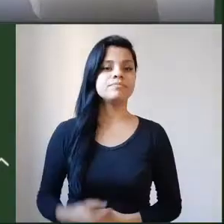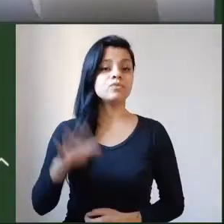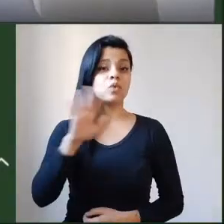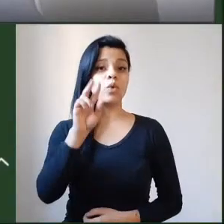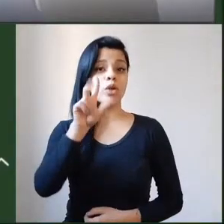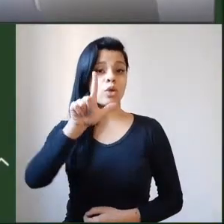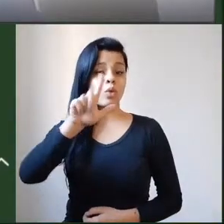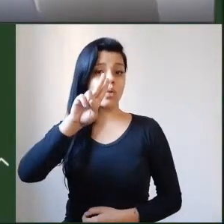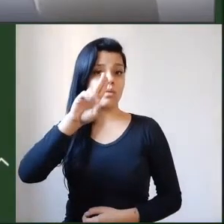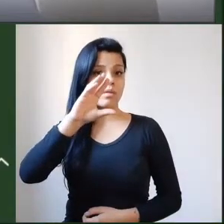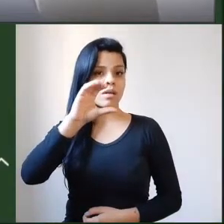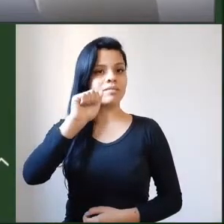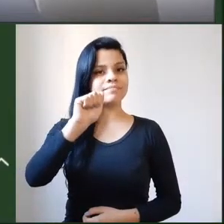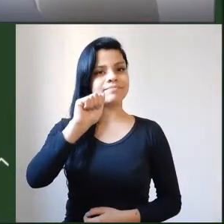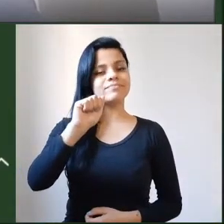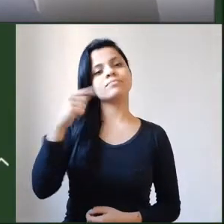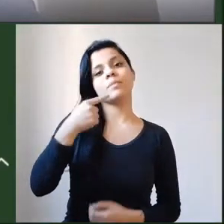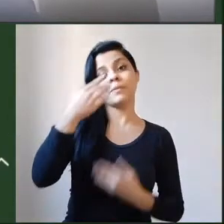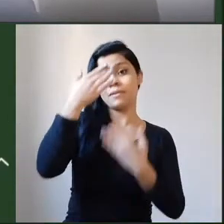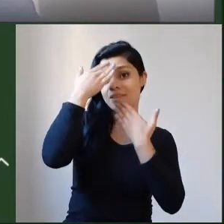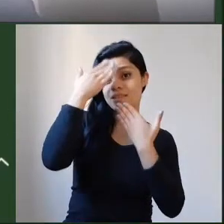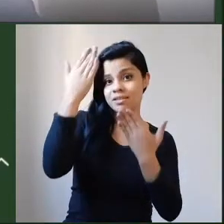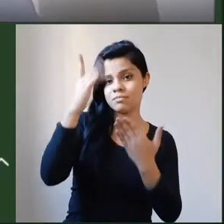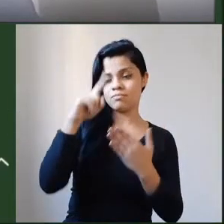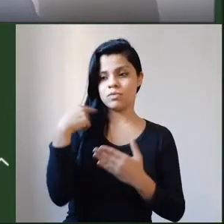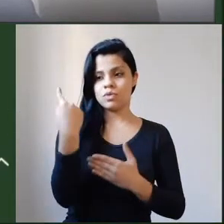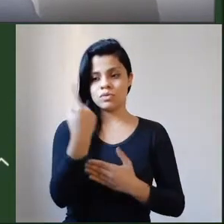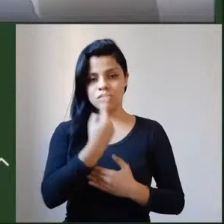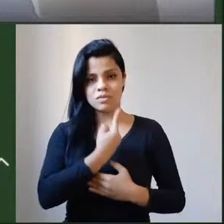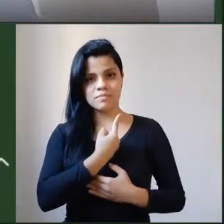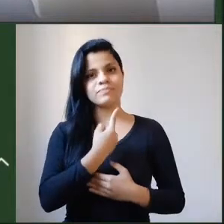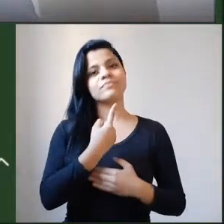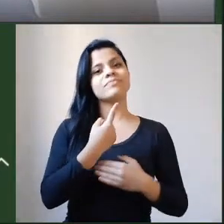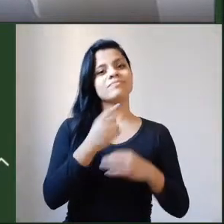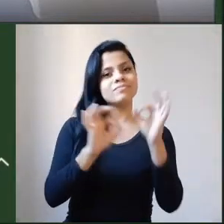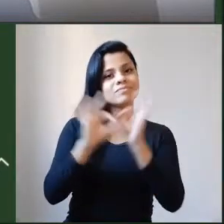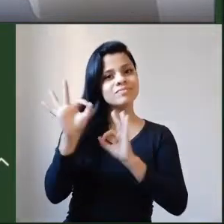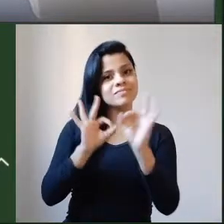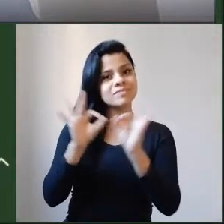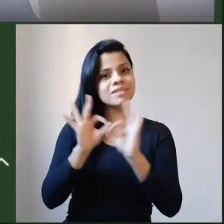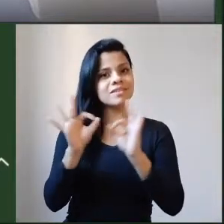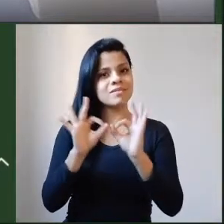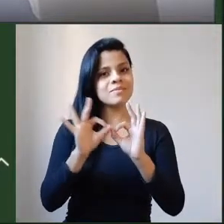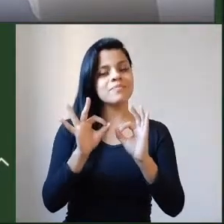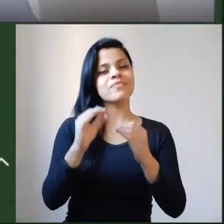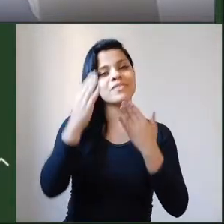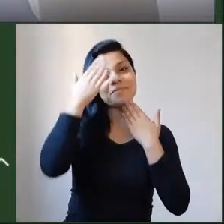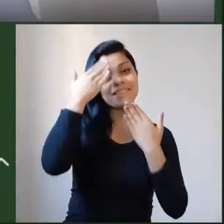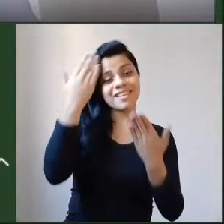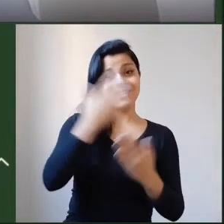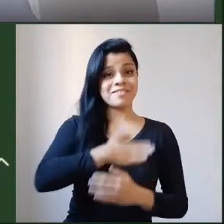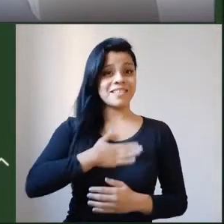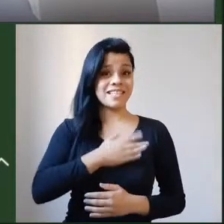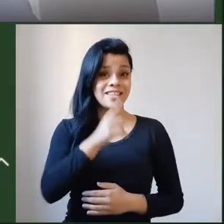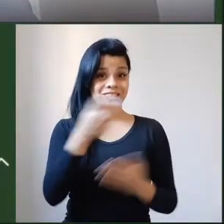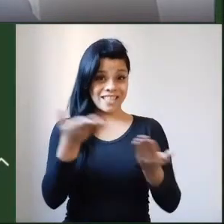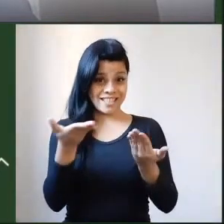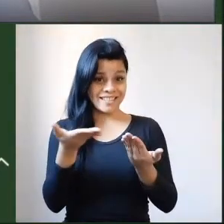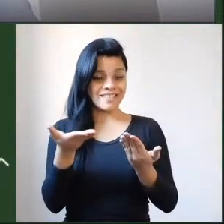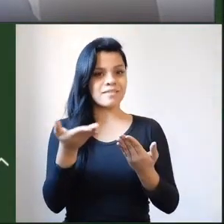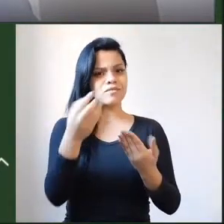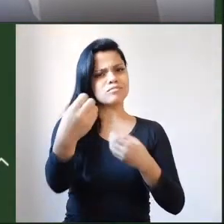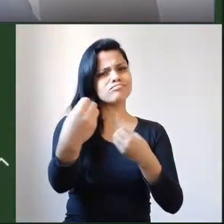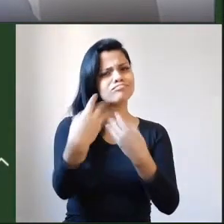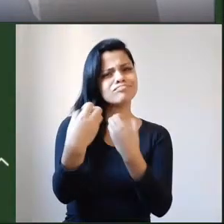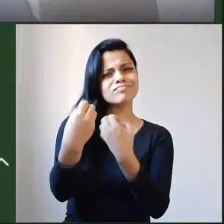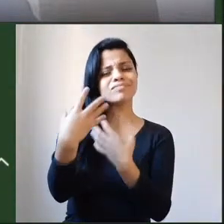it. Bom, Luca, primeiro eu gostaria de agradecer em nome de todo o comitê organizador do WeBraincoms, dizer que é uma satisfação ter